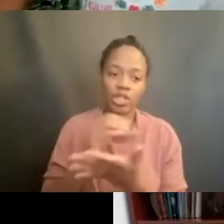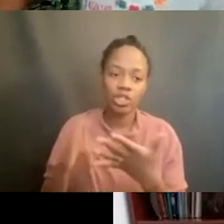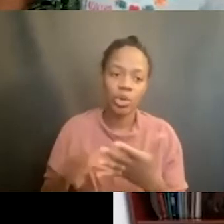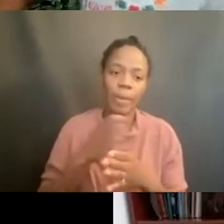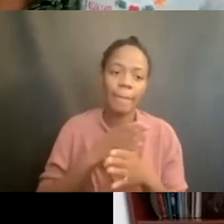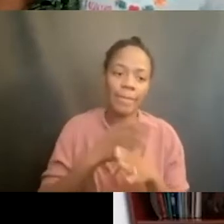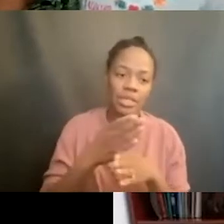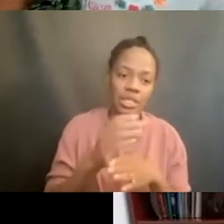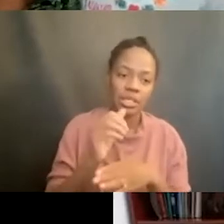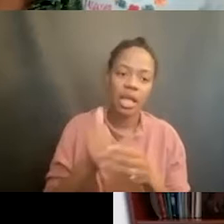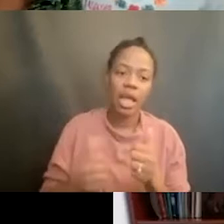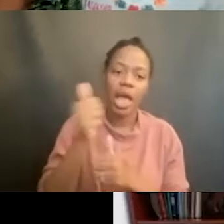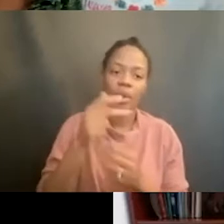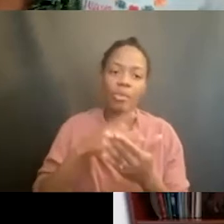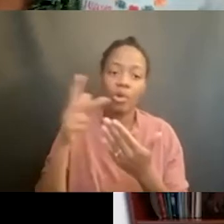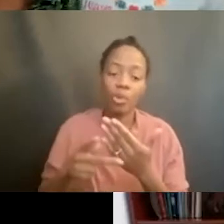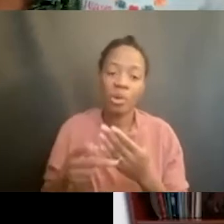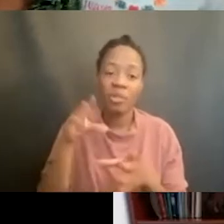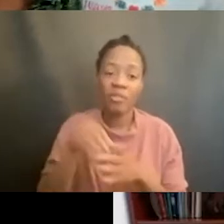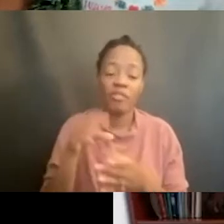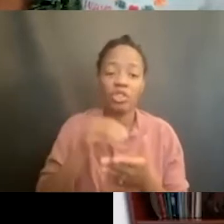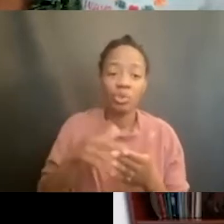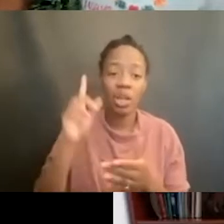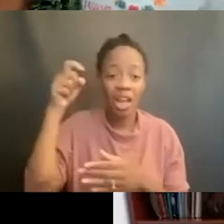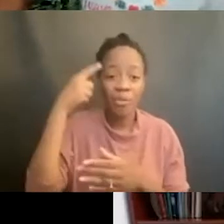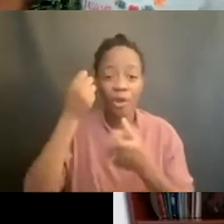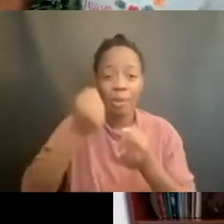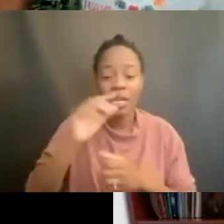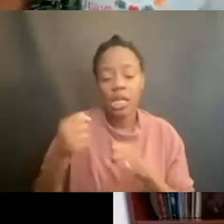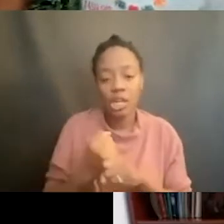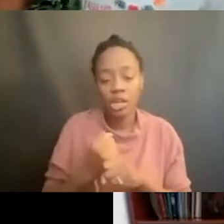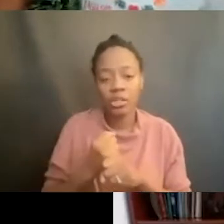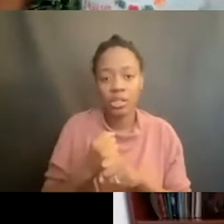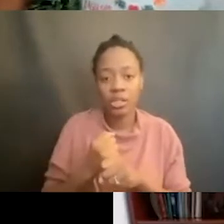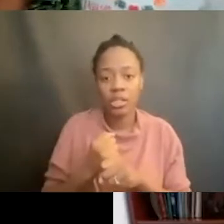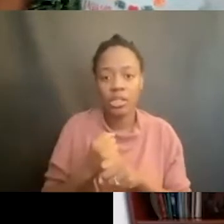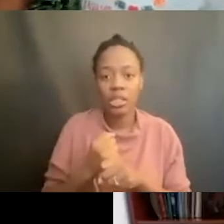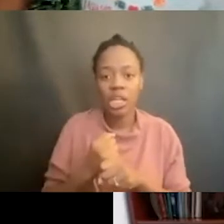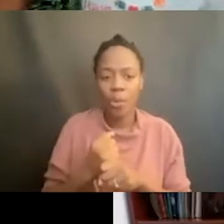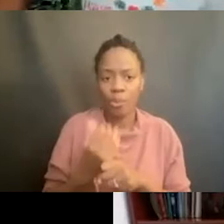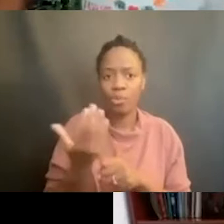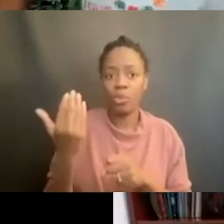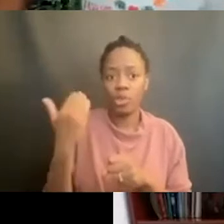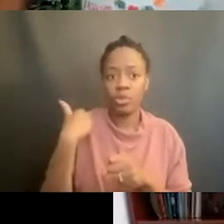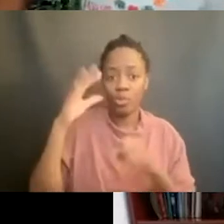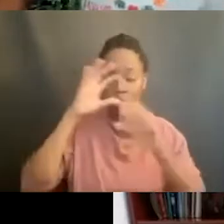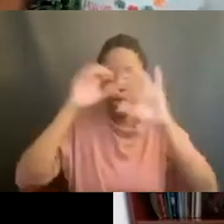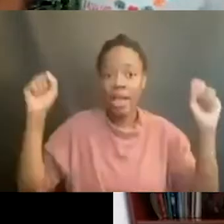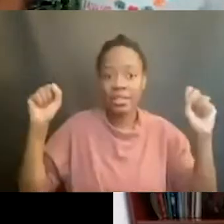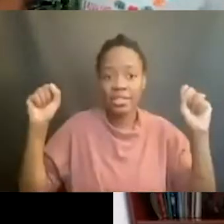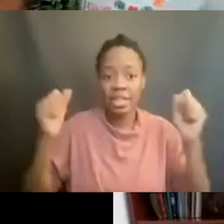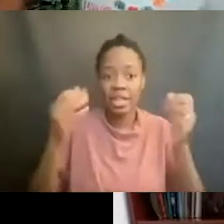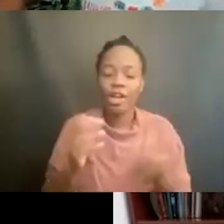been involved with student government for many years, and has served as the past president for associated students here at CSUN. She